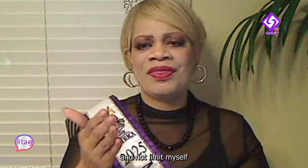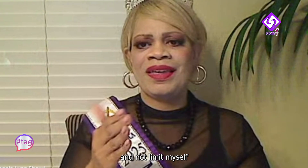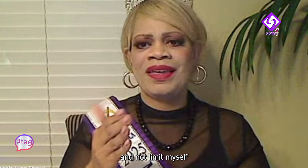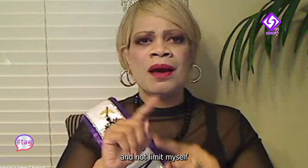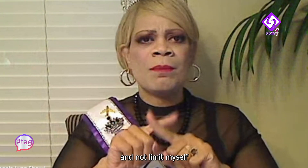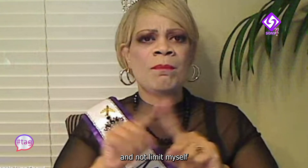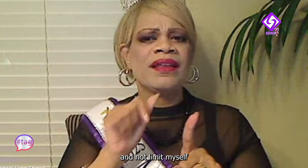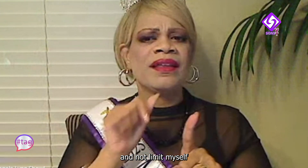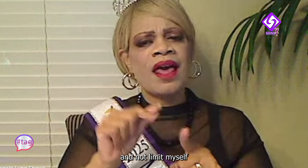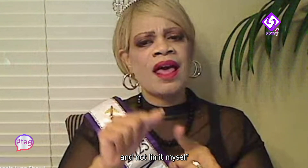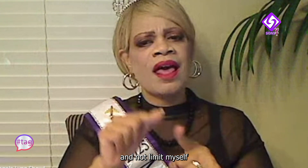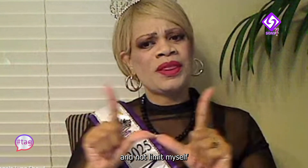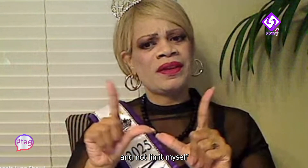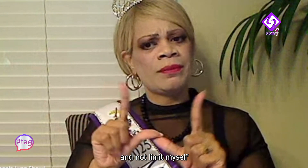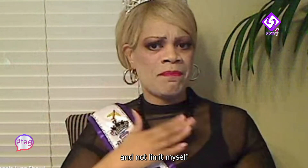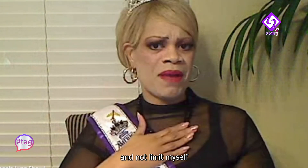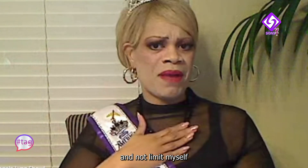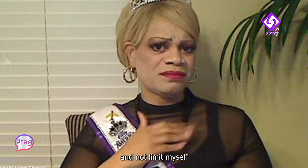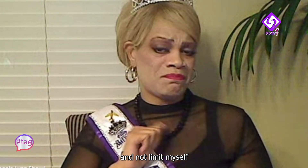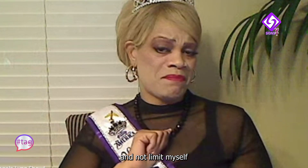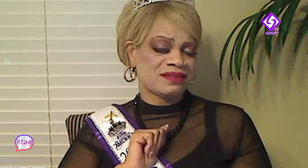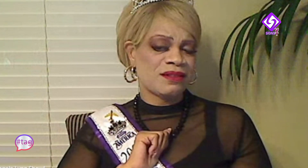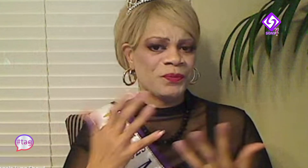not limit myself.